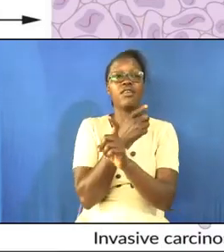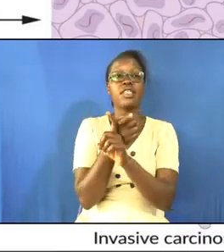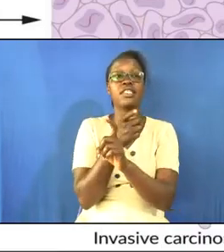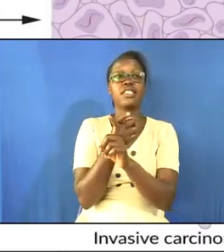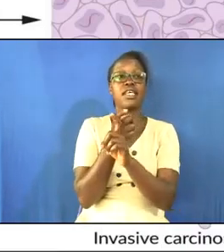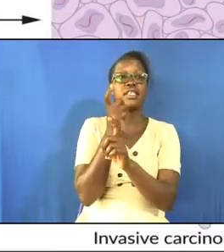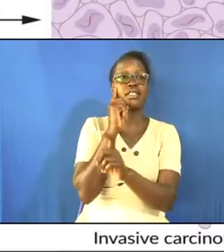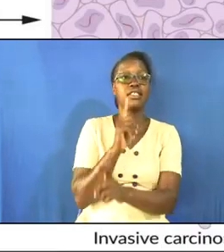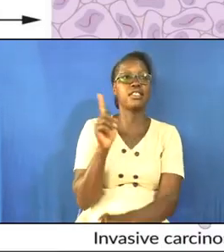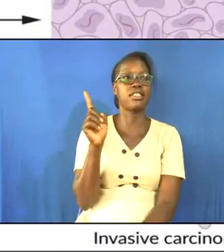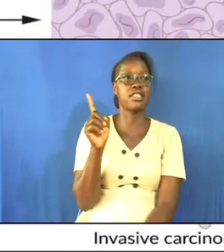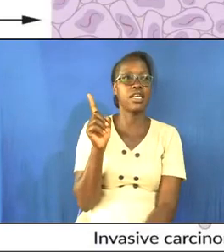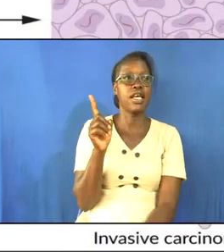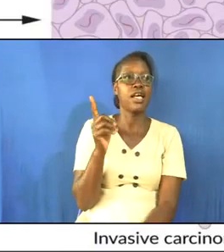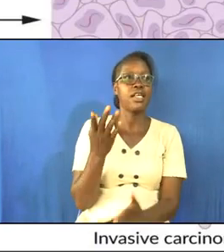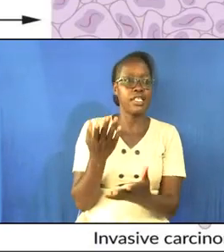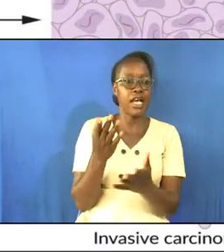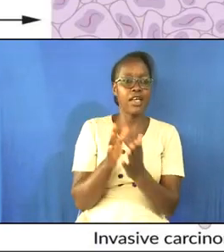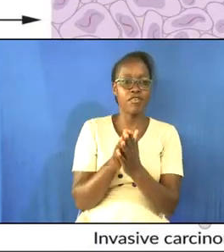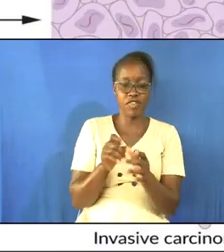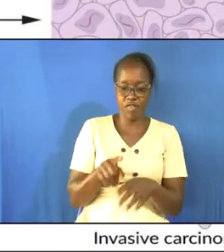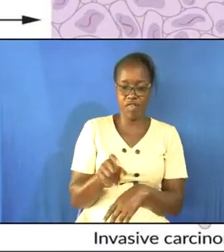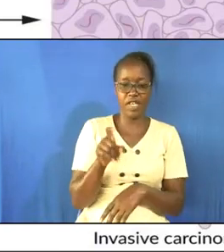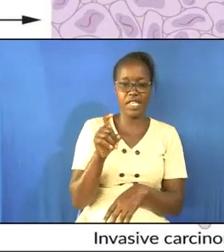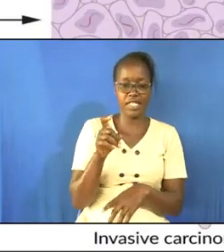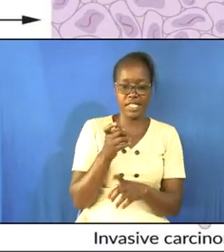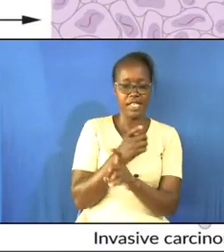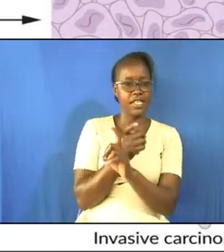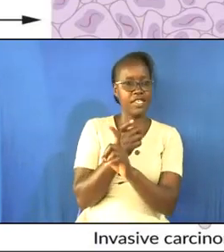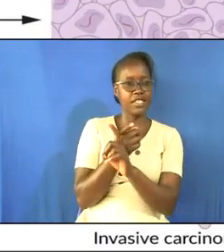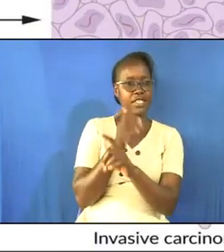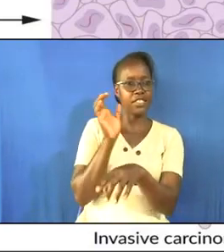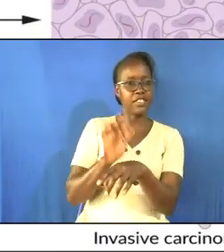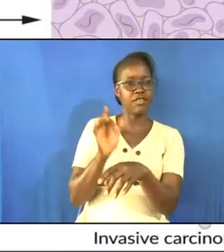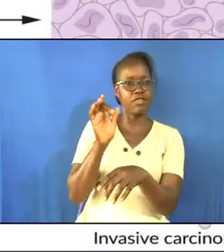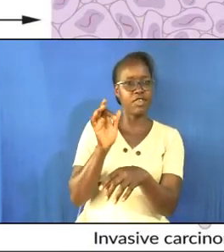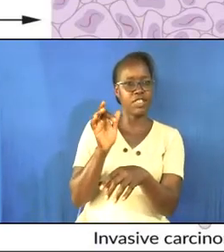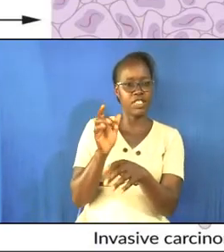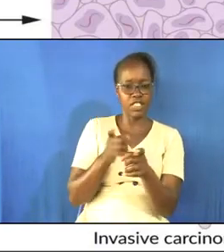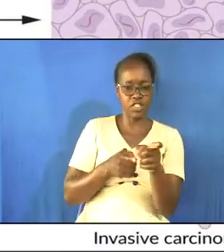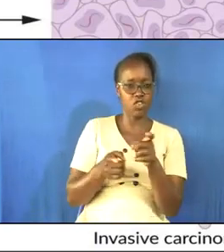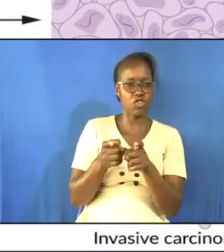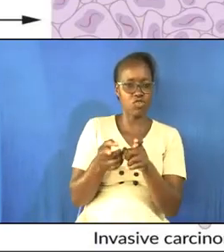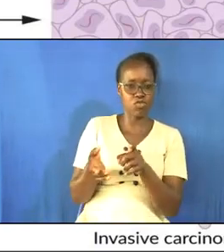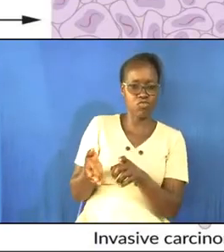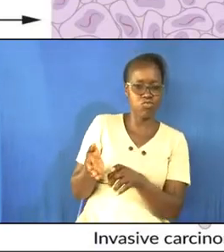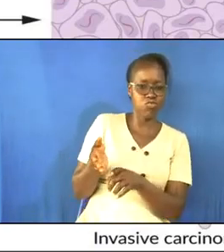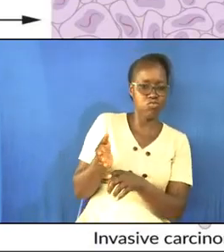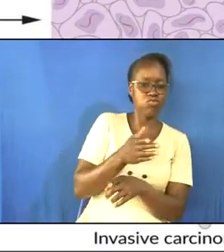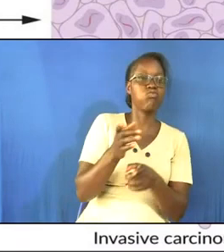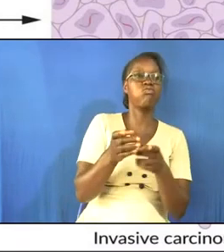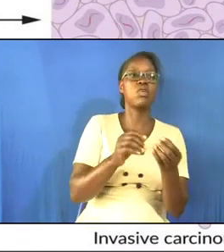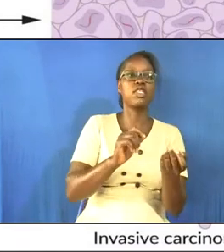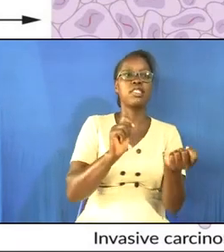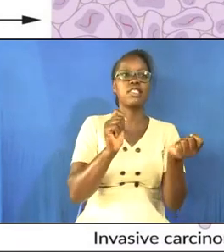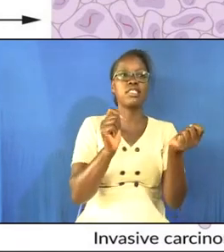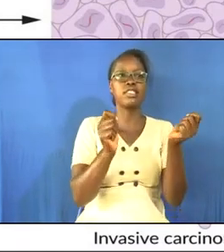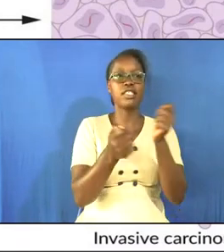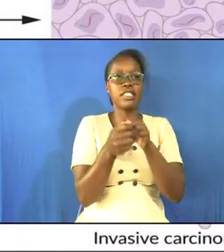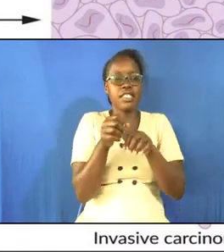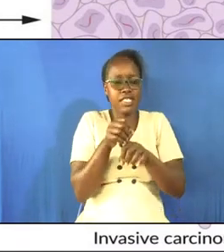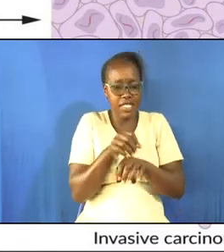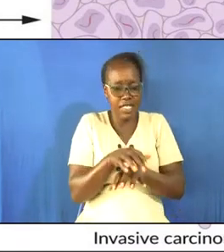there. Once the virus infects the cells, it takes over the cell machinery of the cell. So it will integrate its